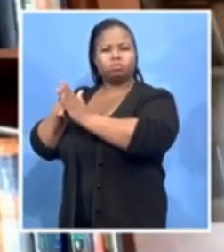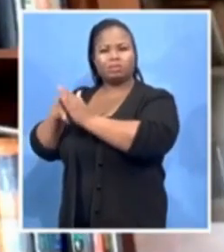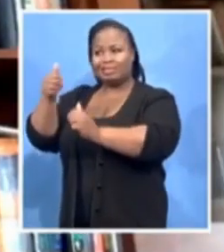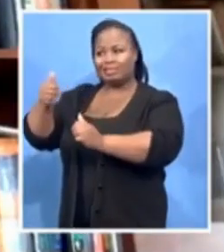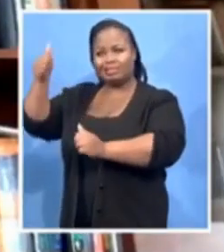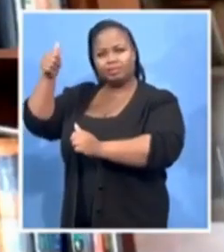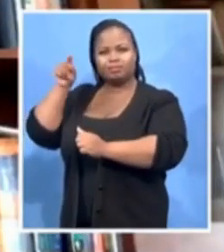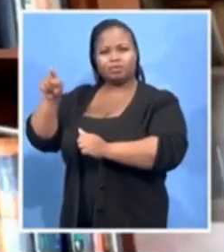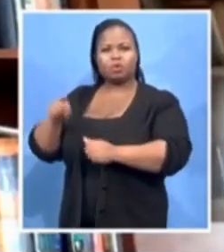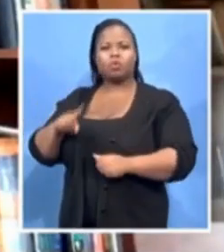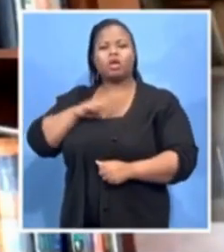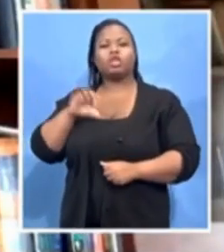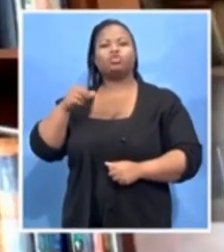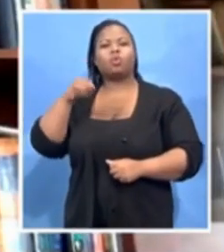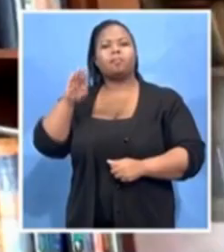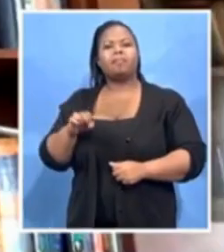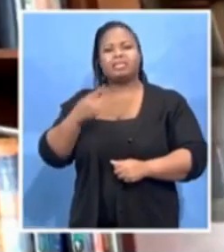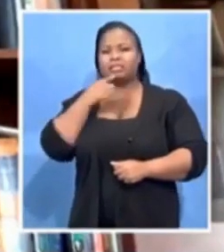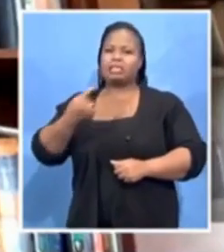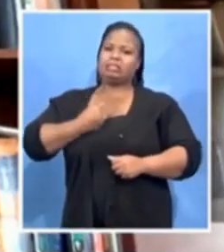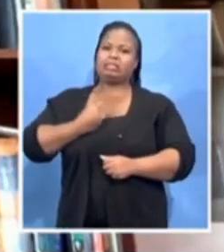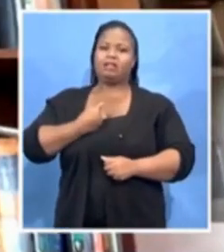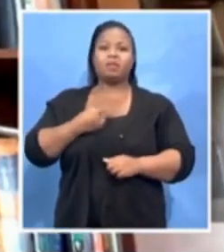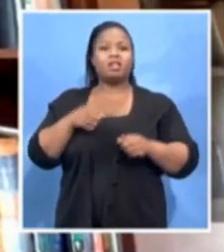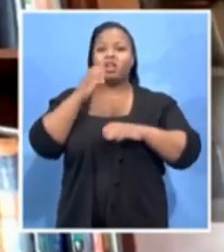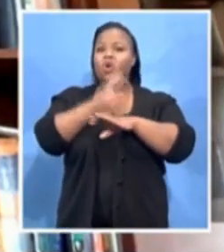And Congo has never known peace. They are